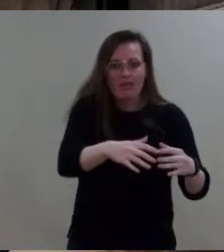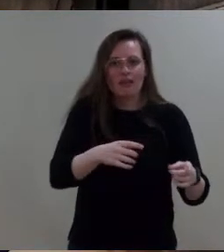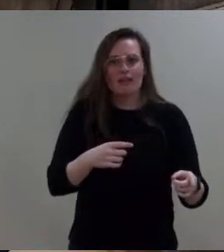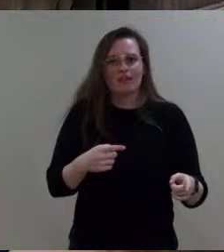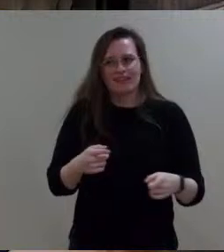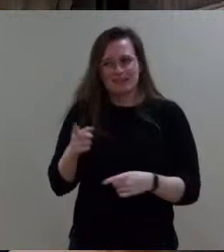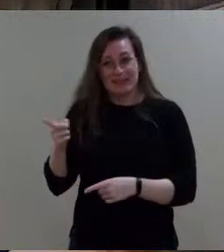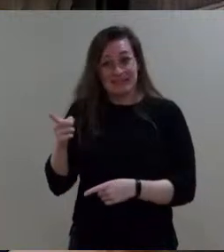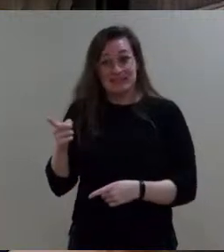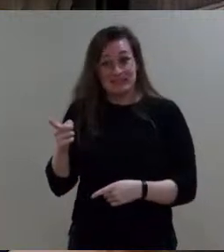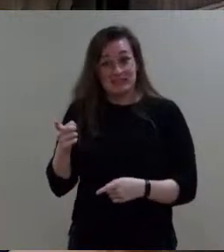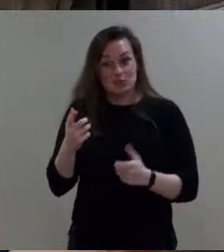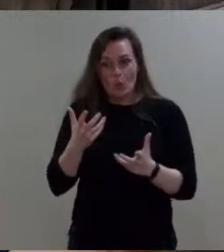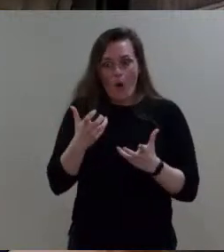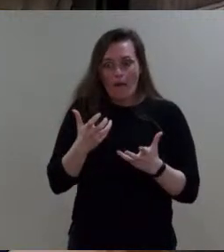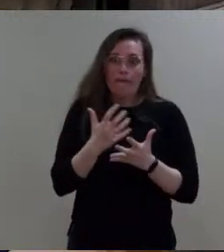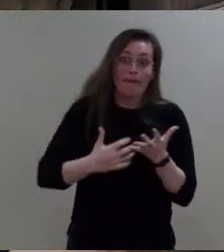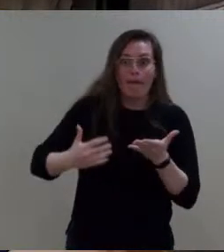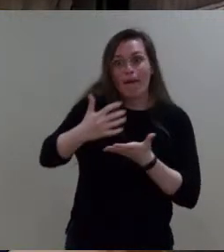collect.